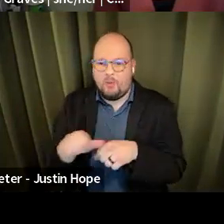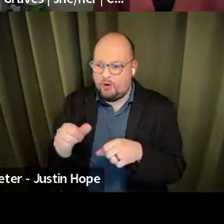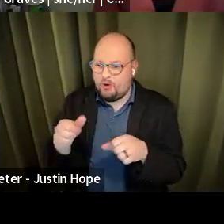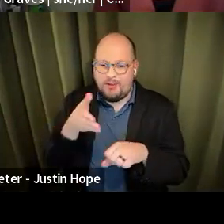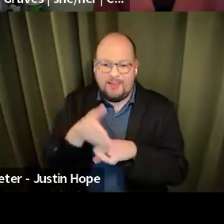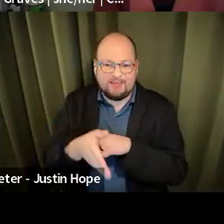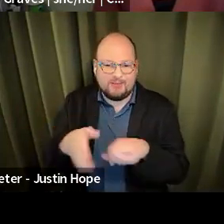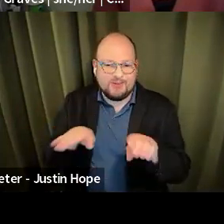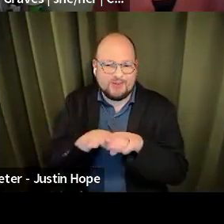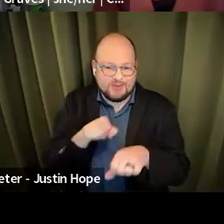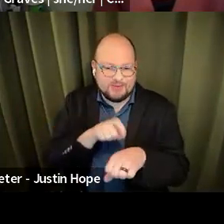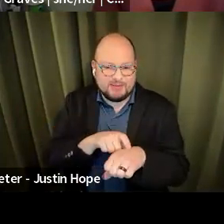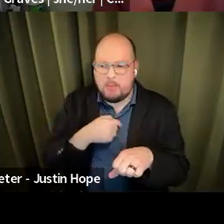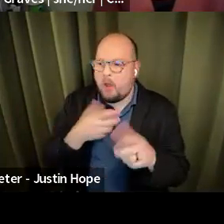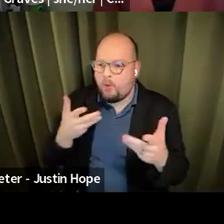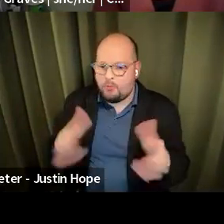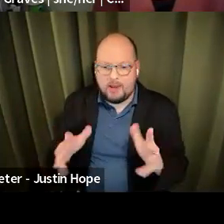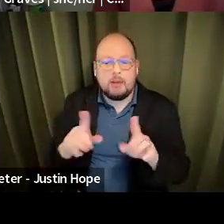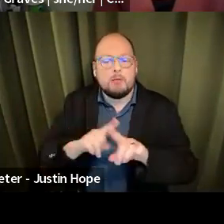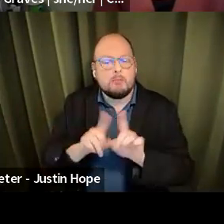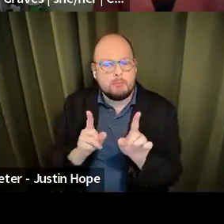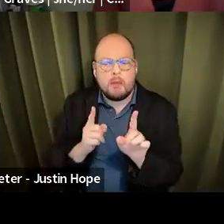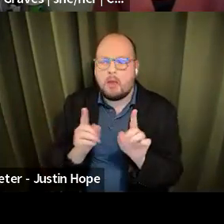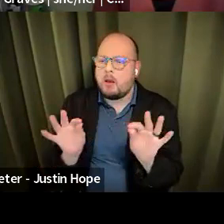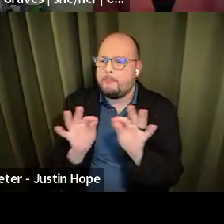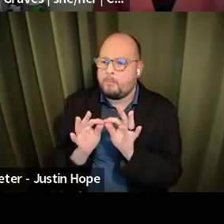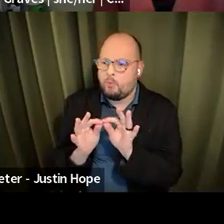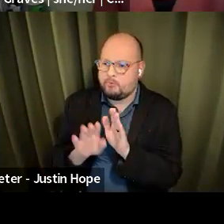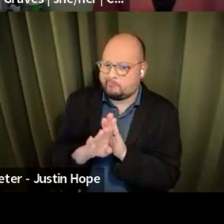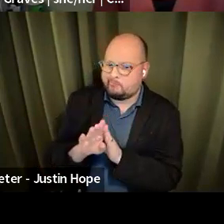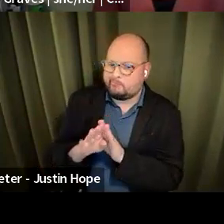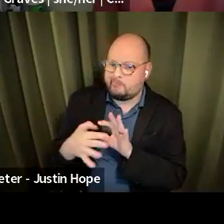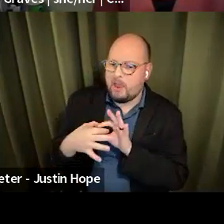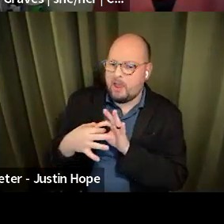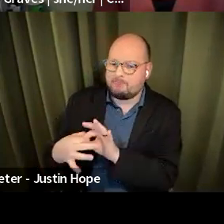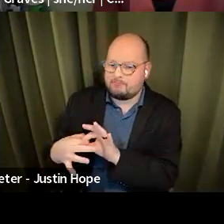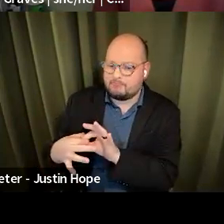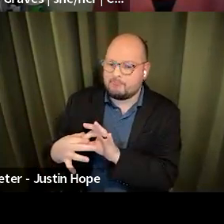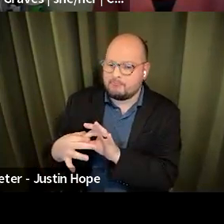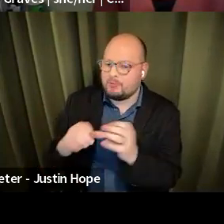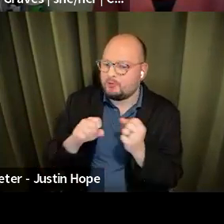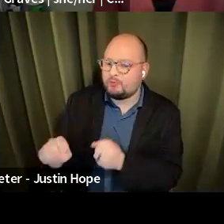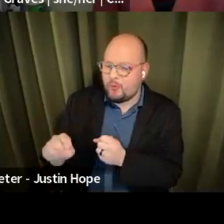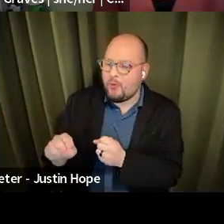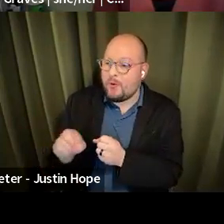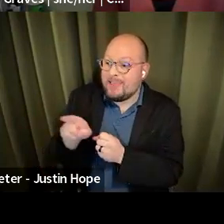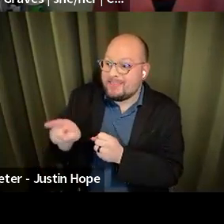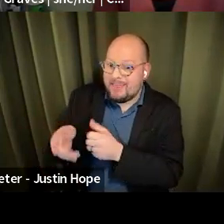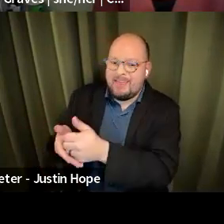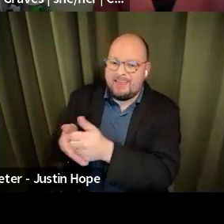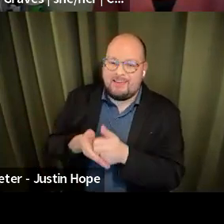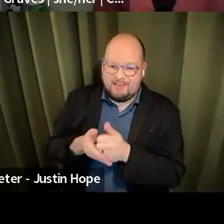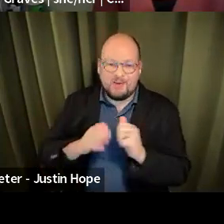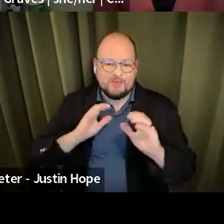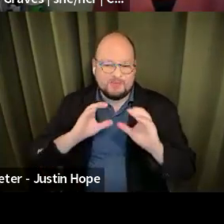I make sure that I have a very strong partnership with them because they are the ones that really help me with the communication, as